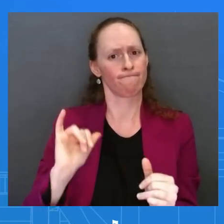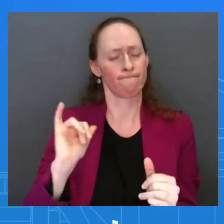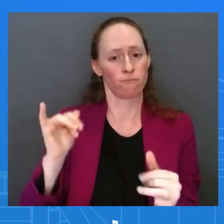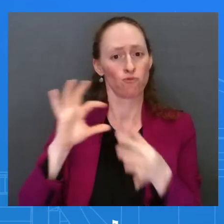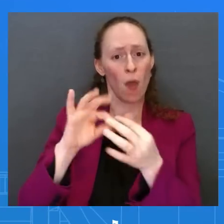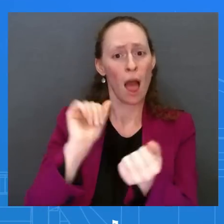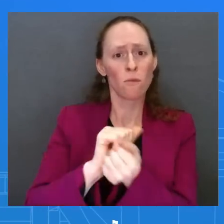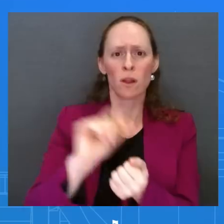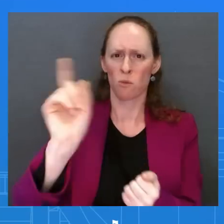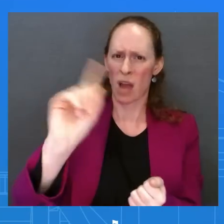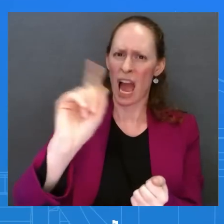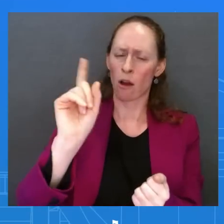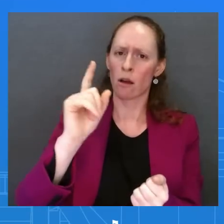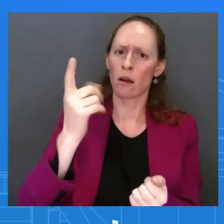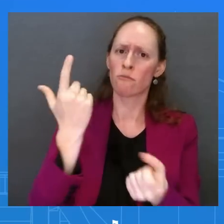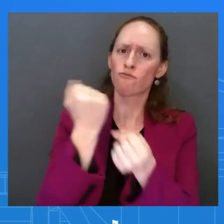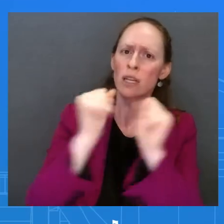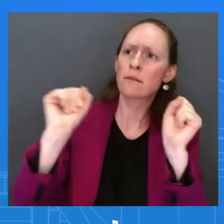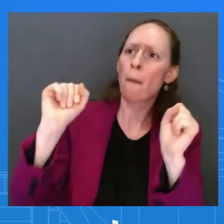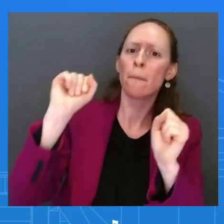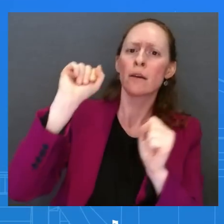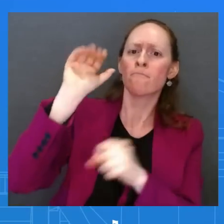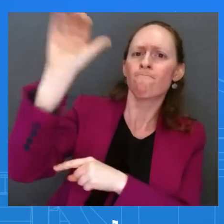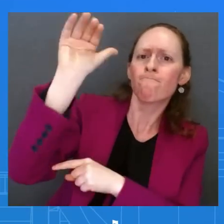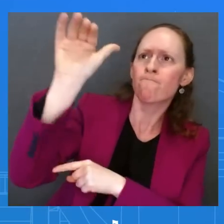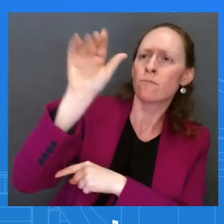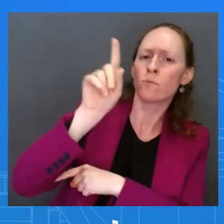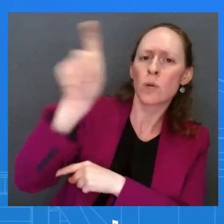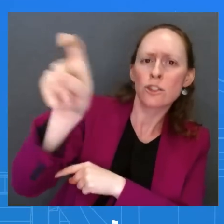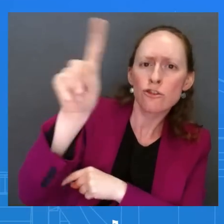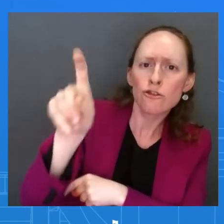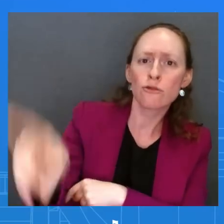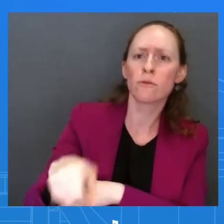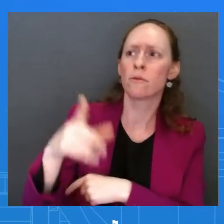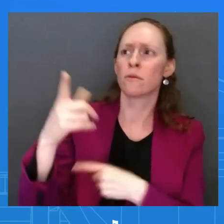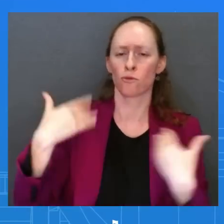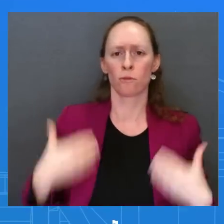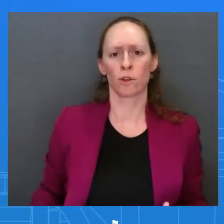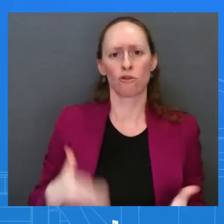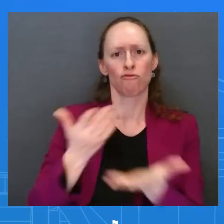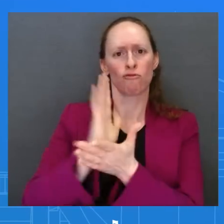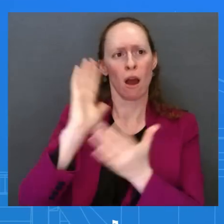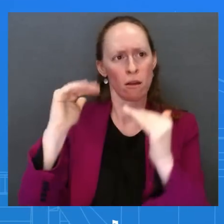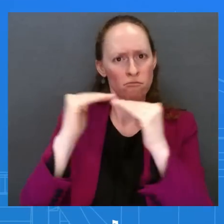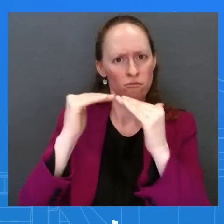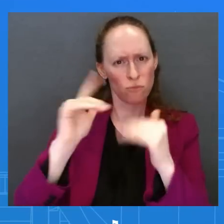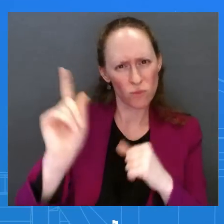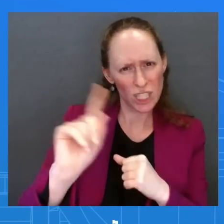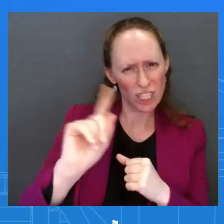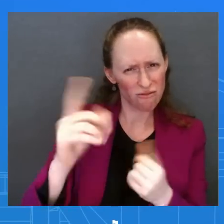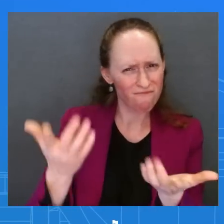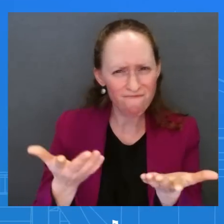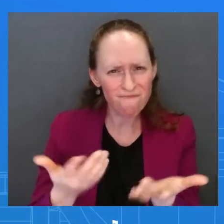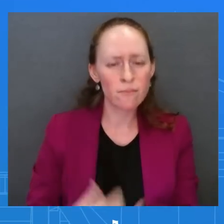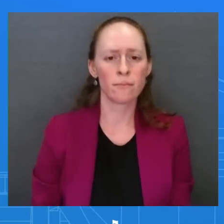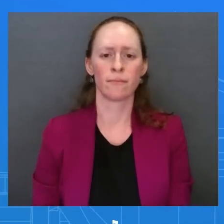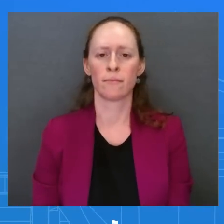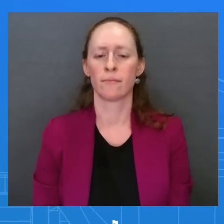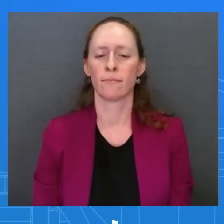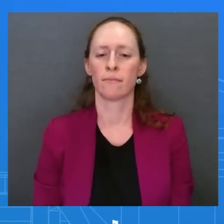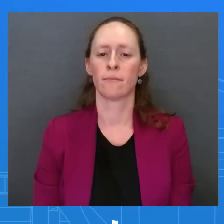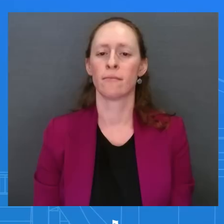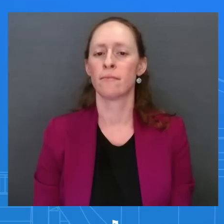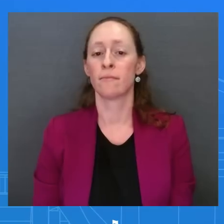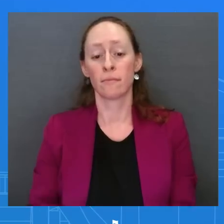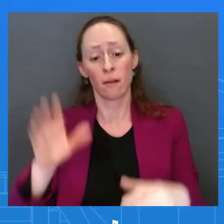as we've said many times, the president will never shy away on having those conversations with a world leader, a head of state, when it comes to